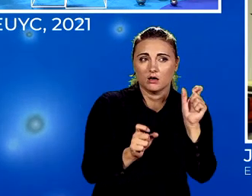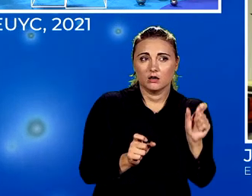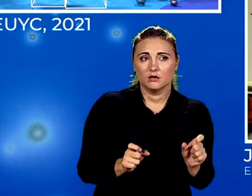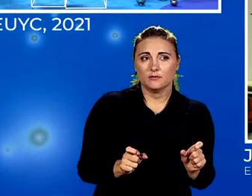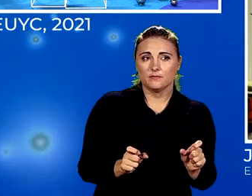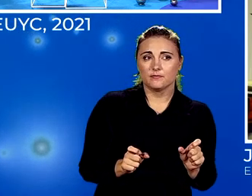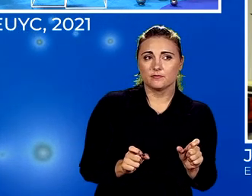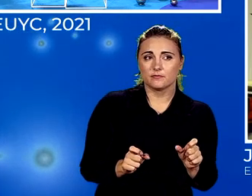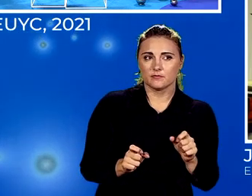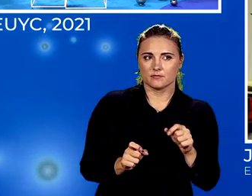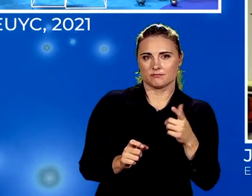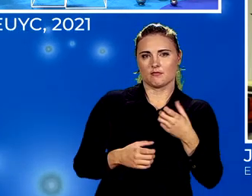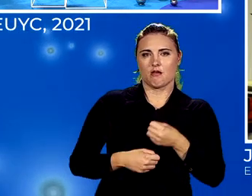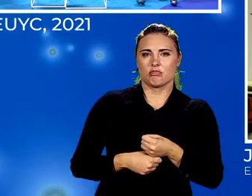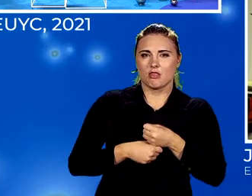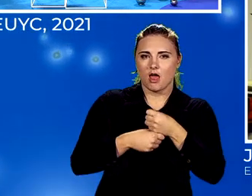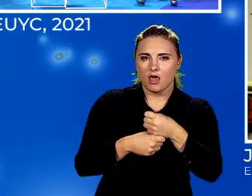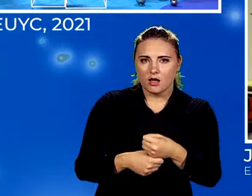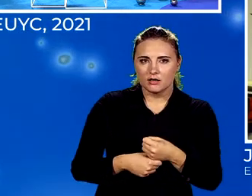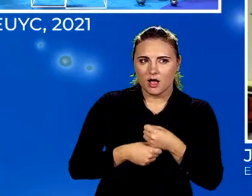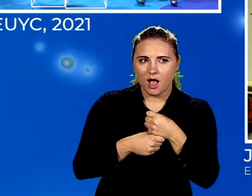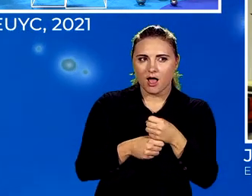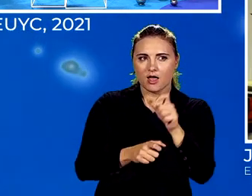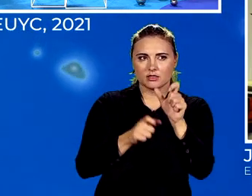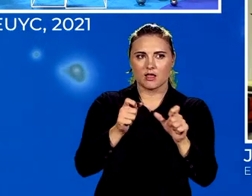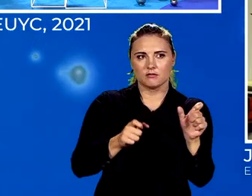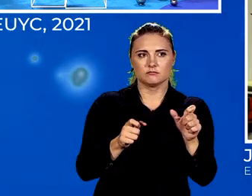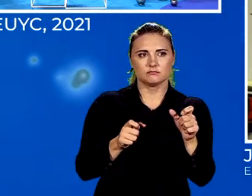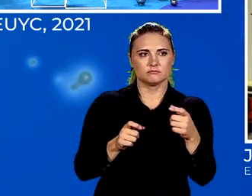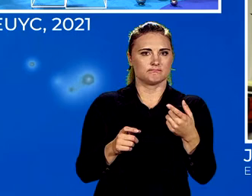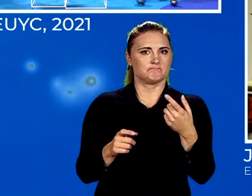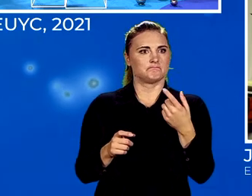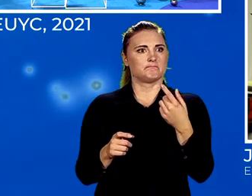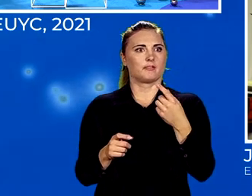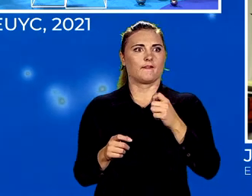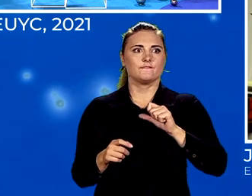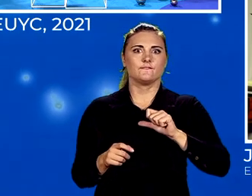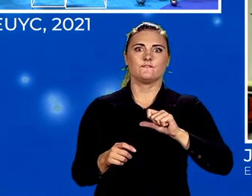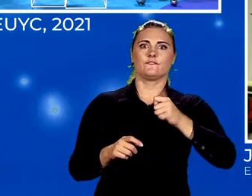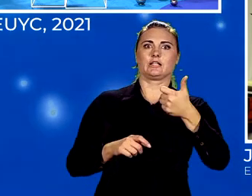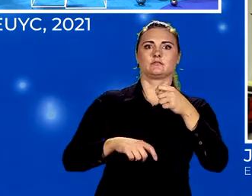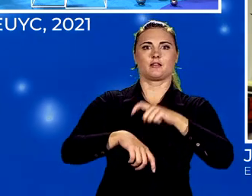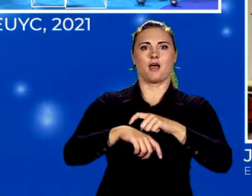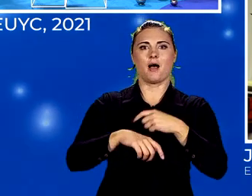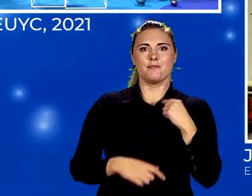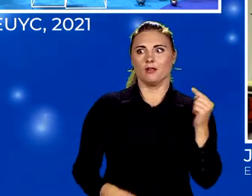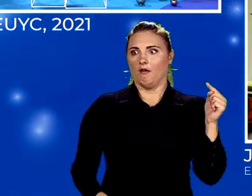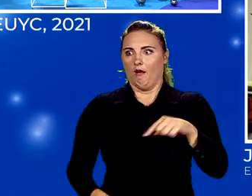delegates for the first time? Thank you very much.